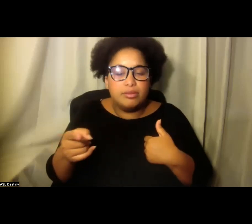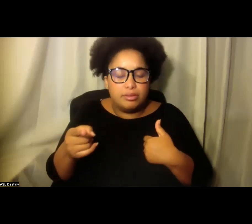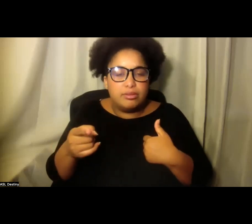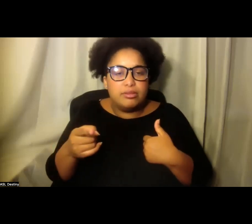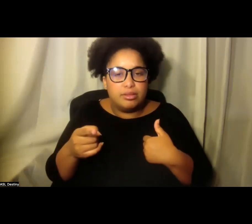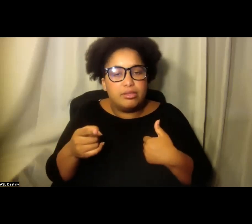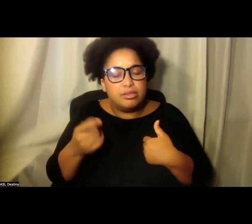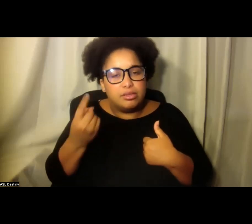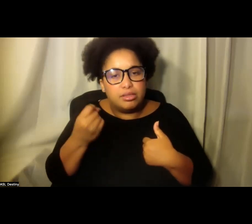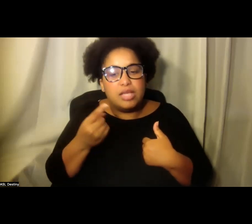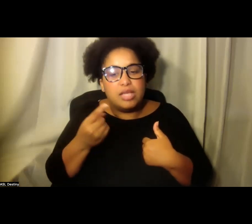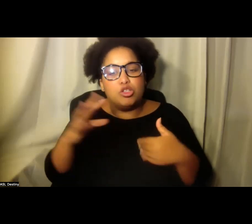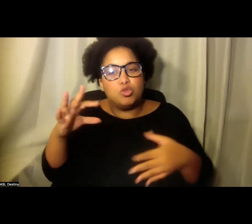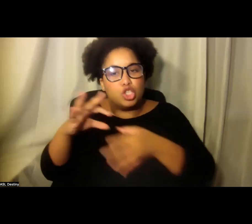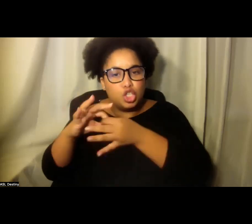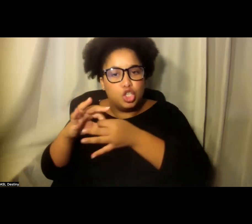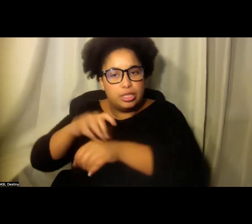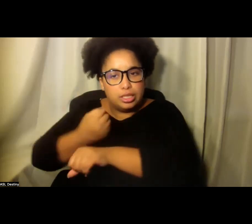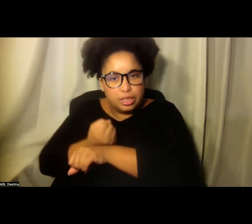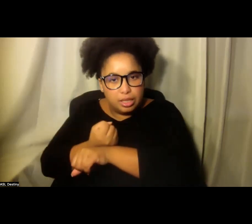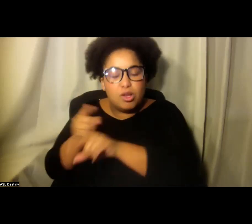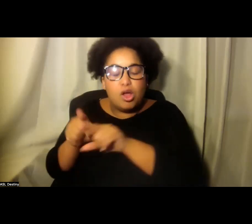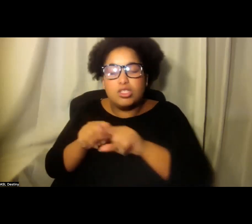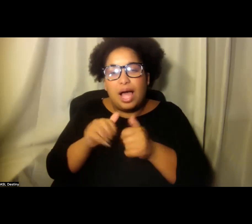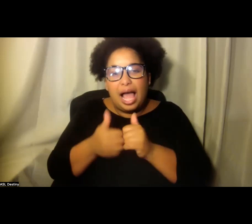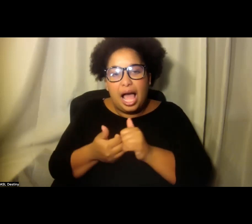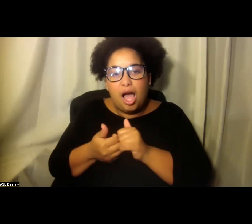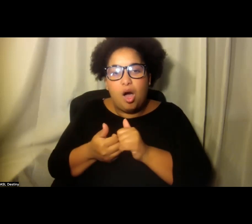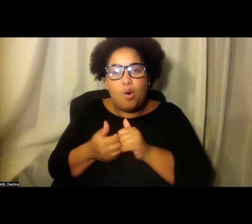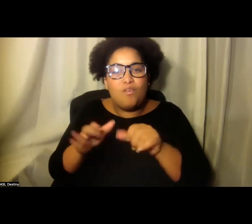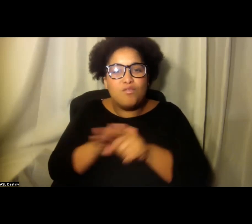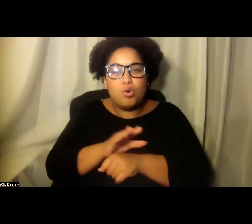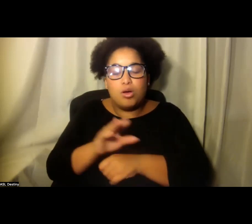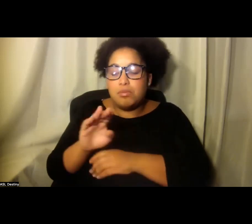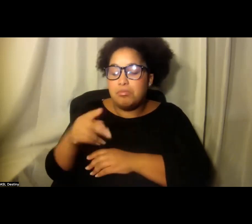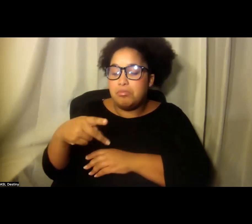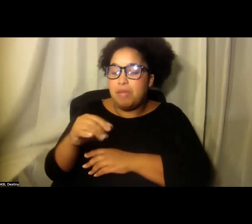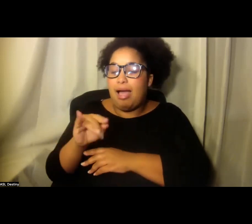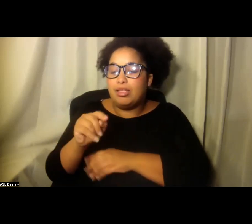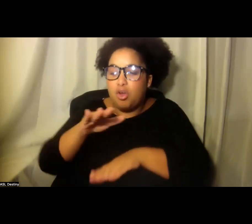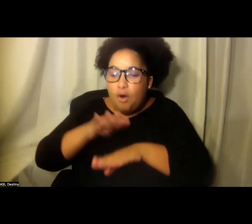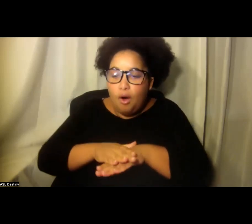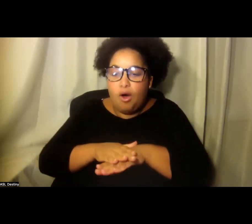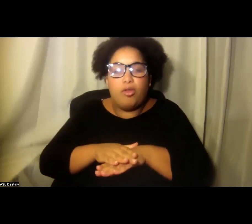not only for securing the racking themselves, but there's methods to hold pallets on the rackings.